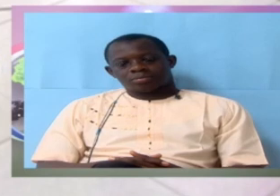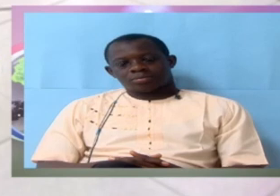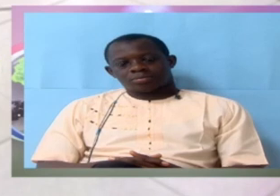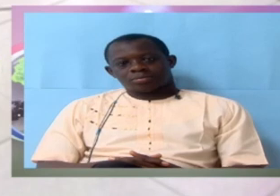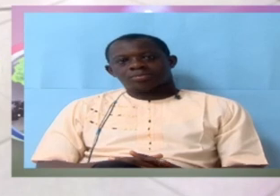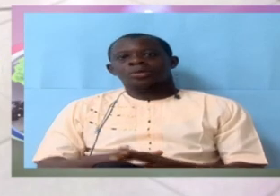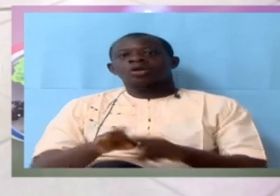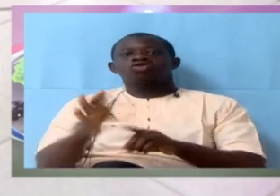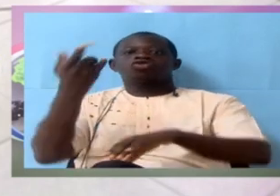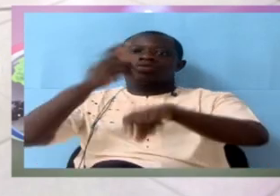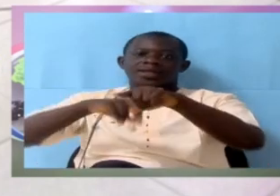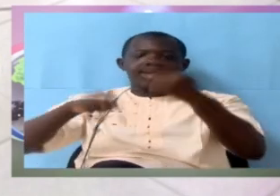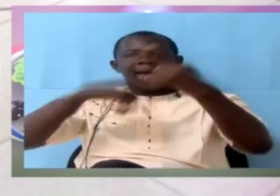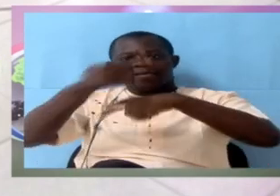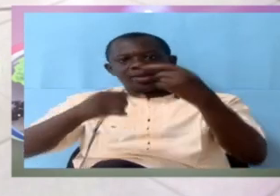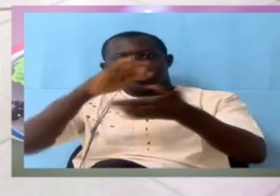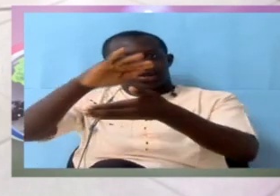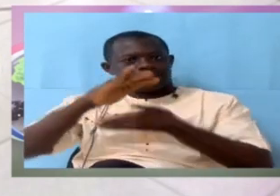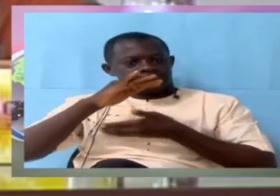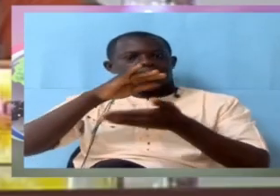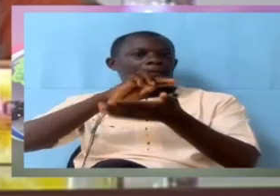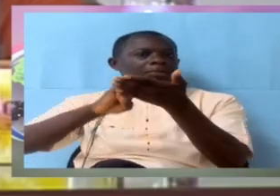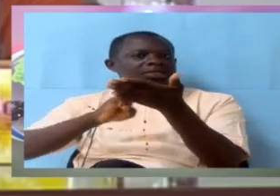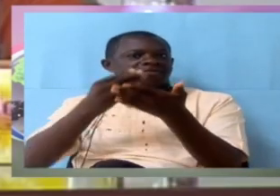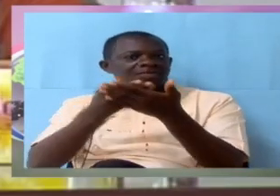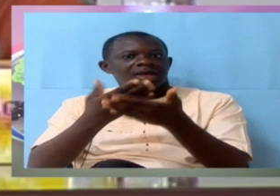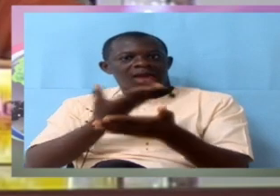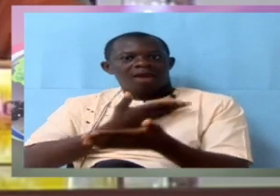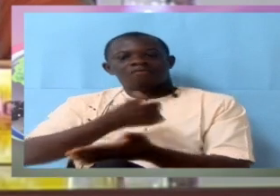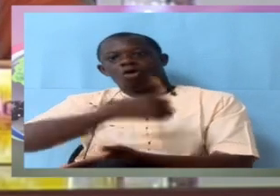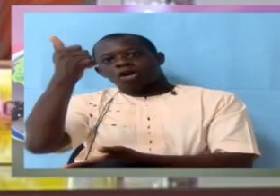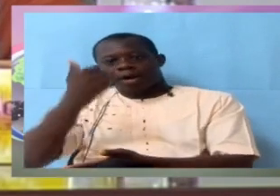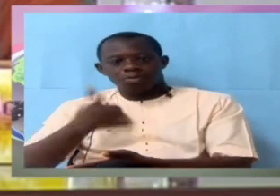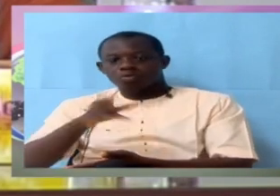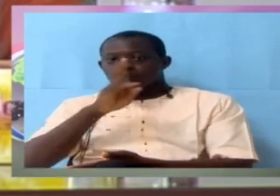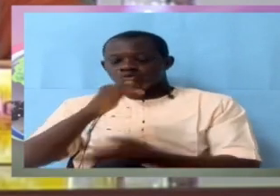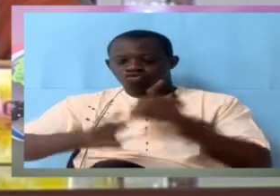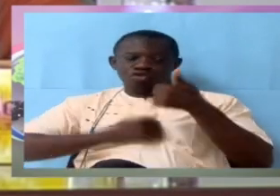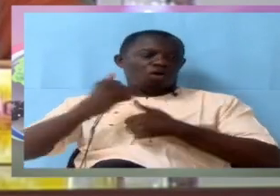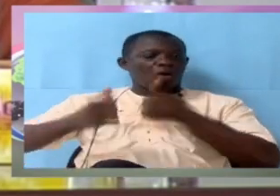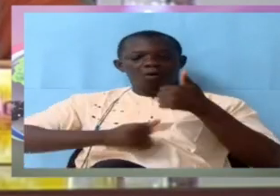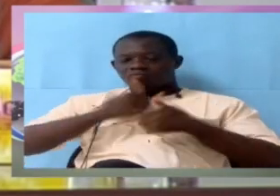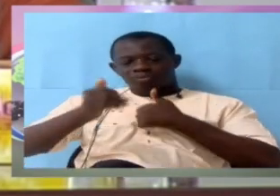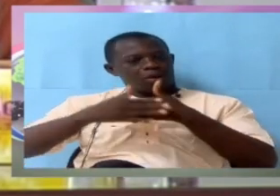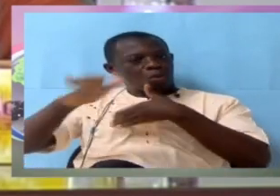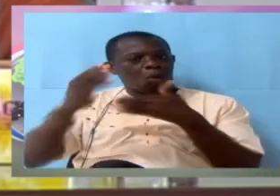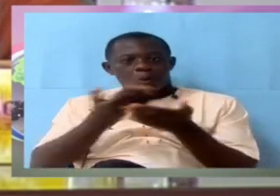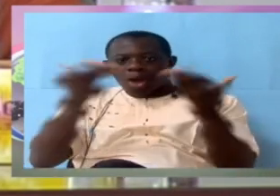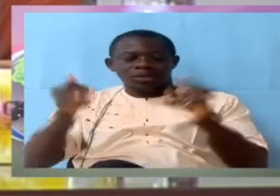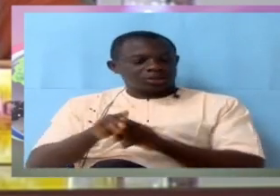Well, sometimes after taking this medicine, there are people who really suffered because they will